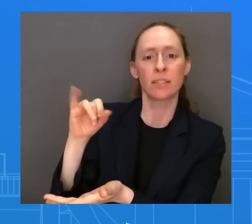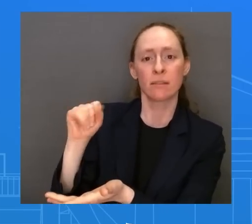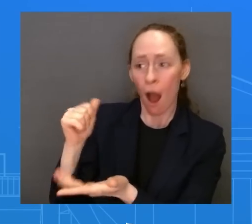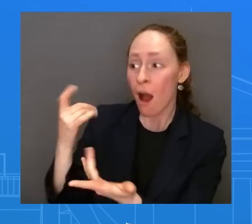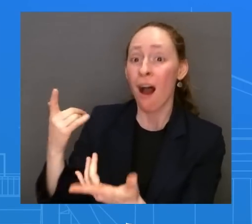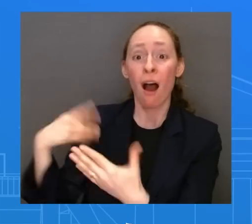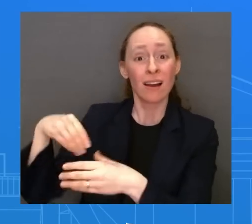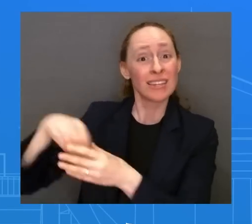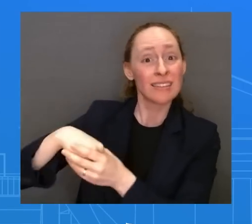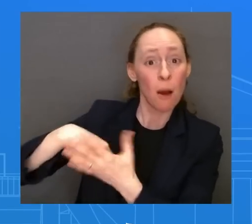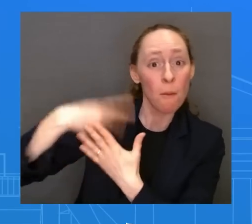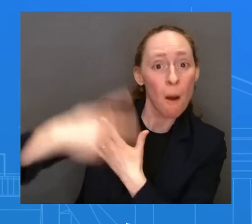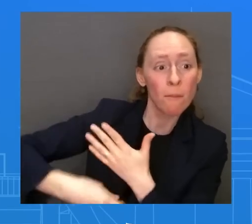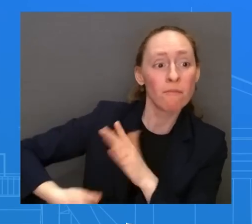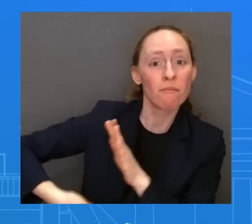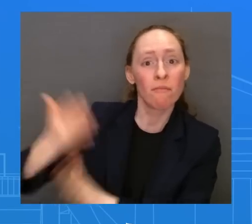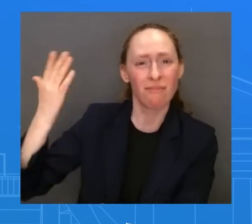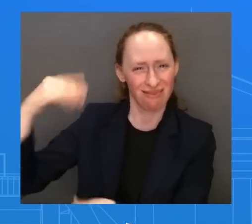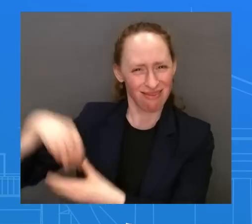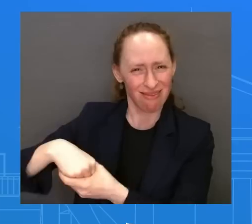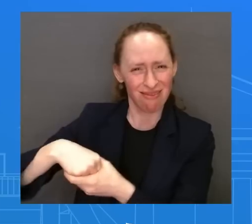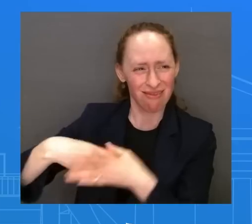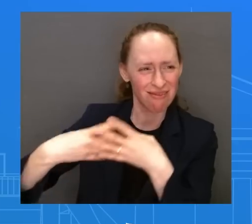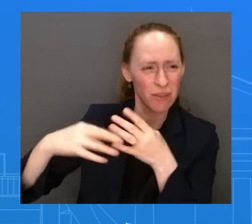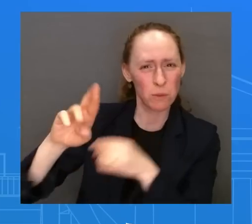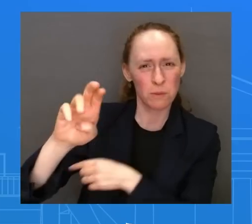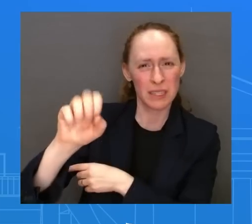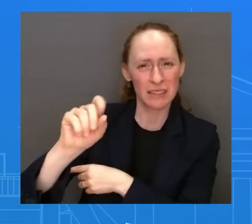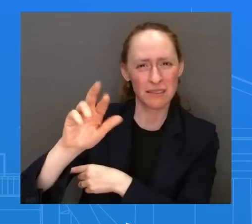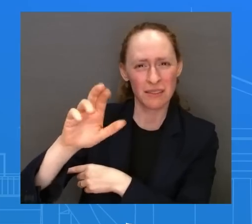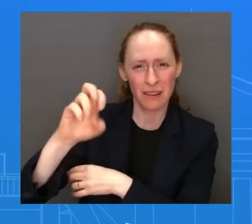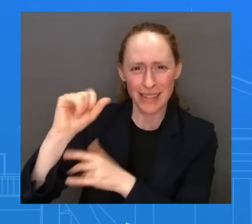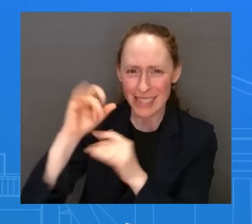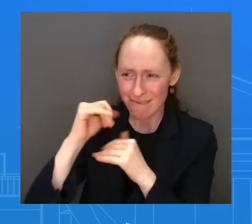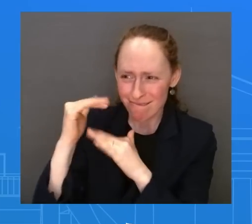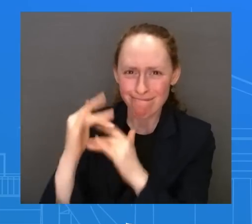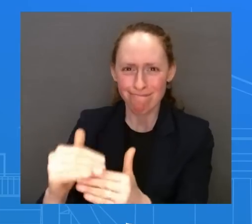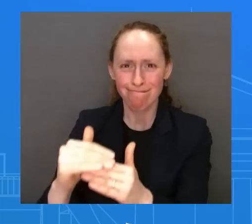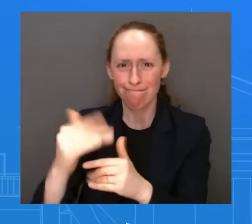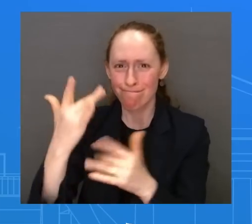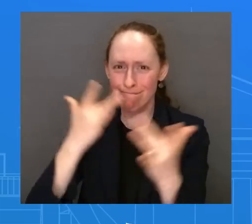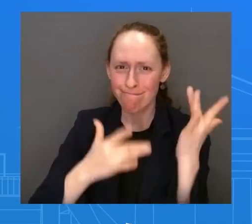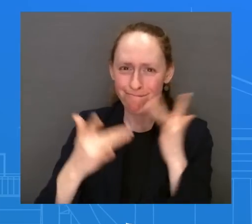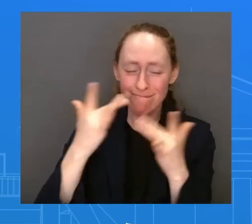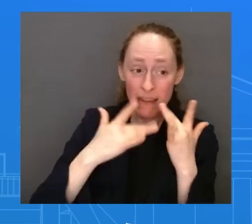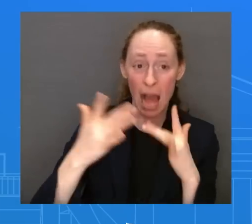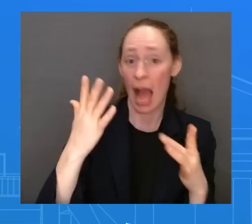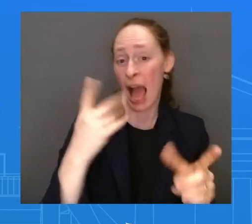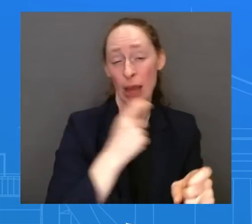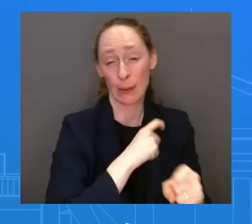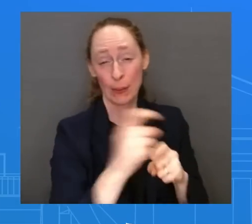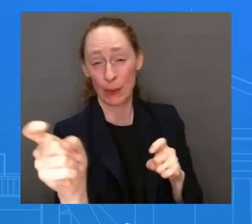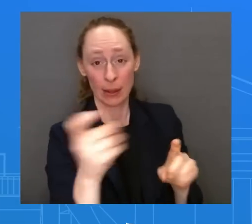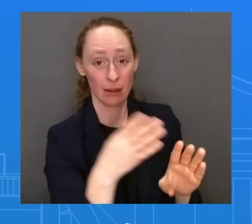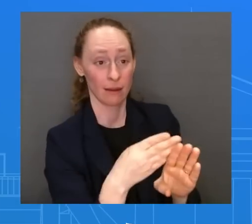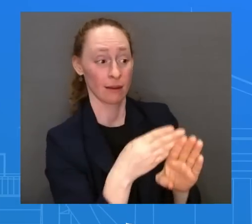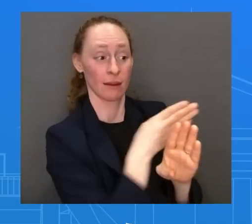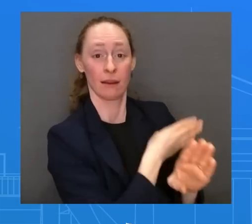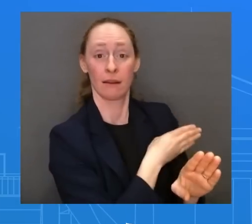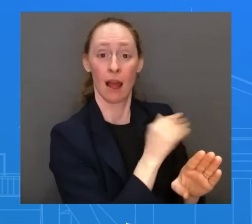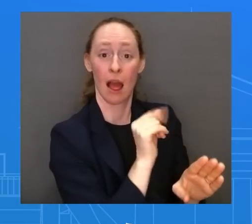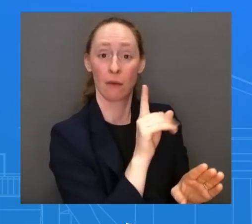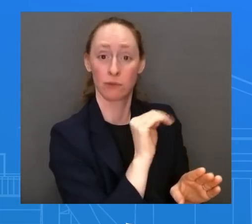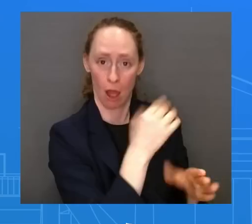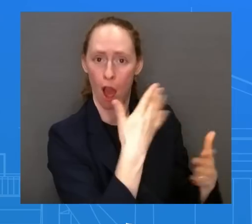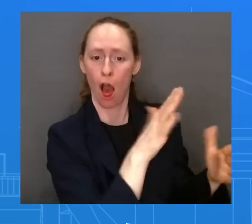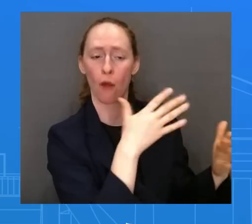the complete removal of all U.S troops by May of 2021 or else the Taliban which had stopped its attacks while